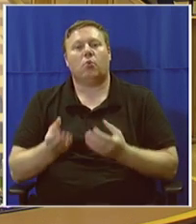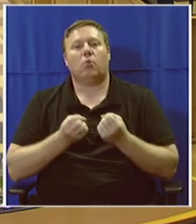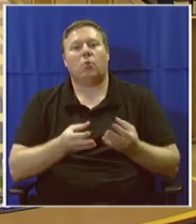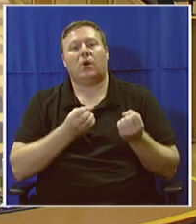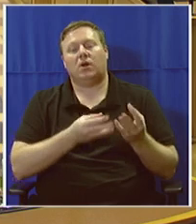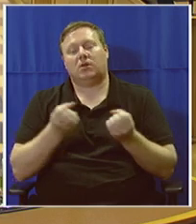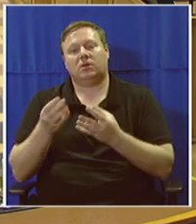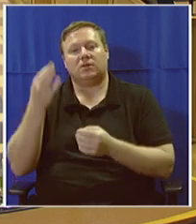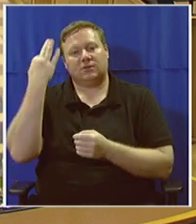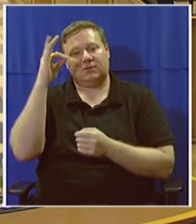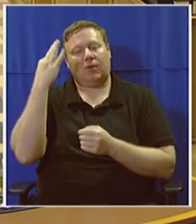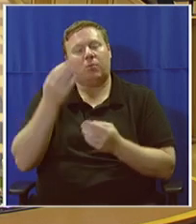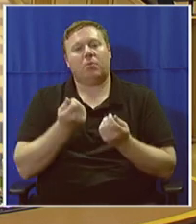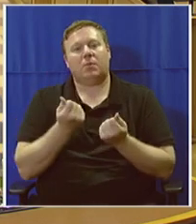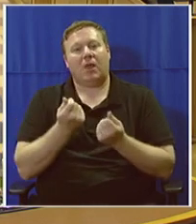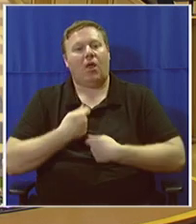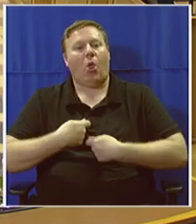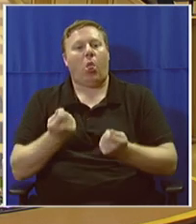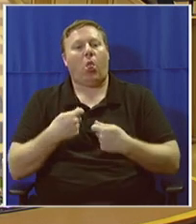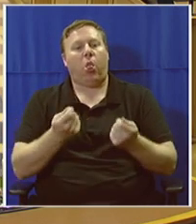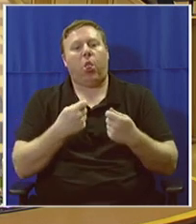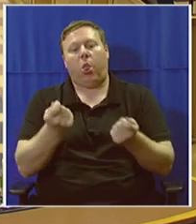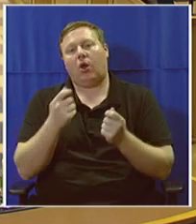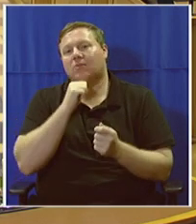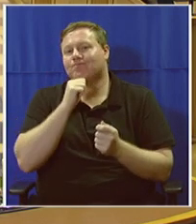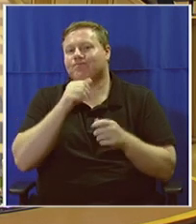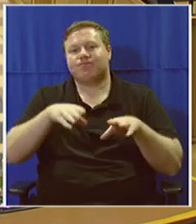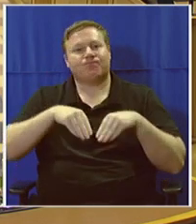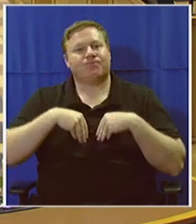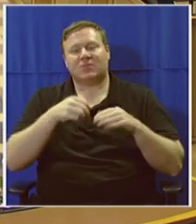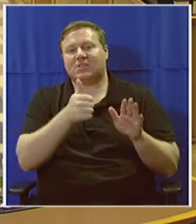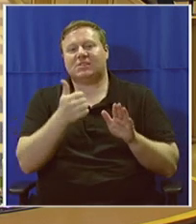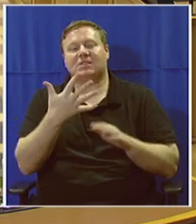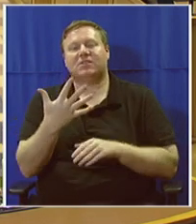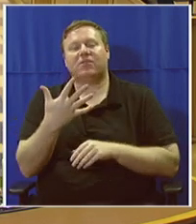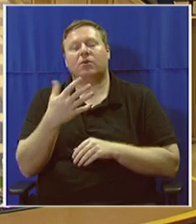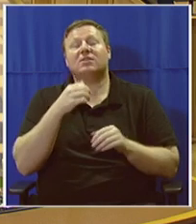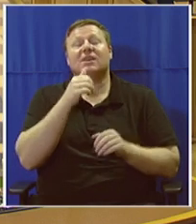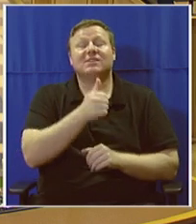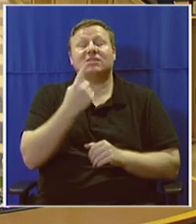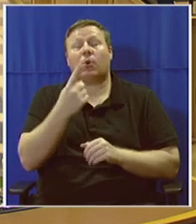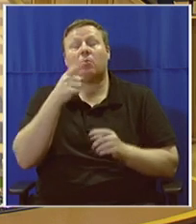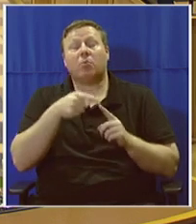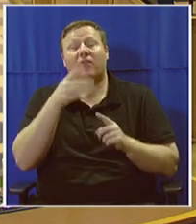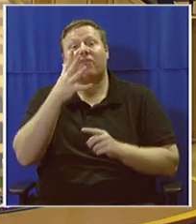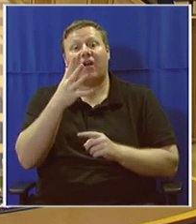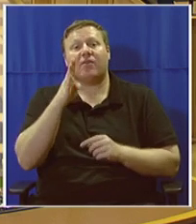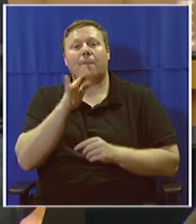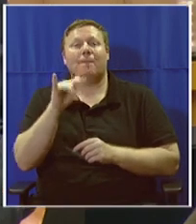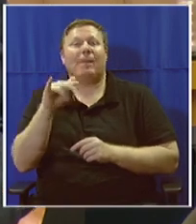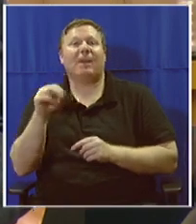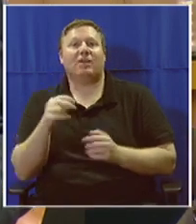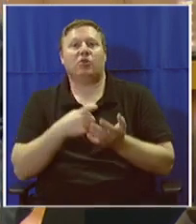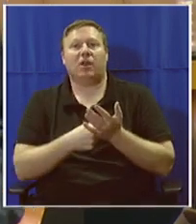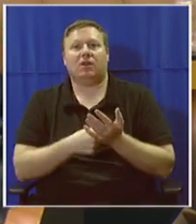state expenditure to an unacceptable 61.5 billion rand as highlighted by the Auditor General in